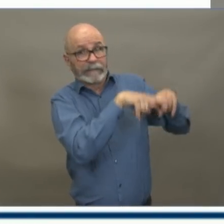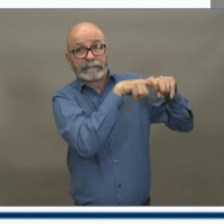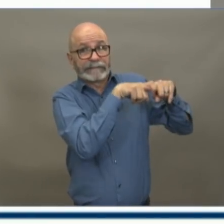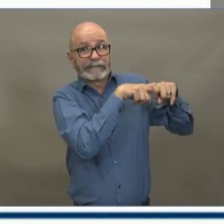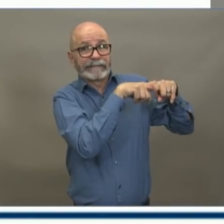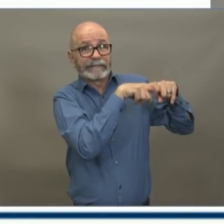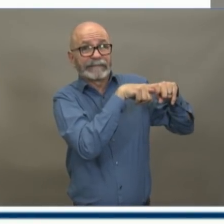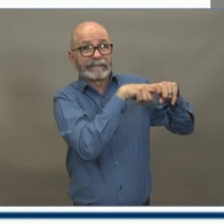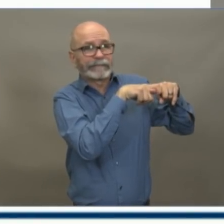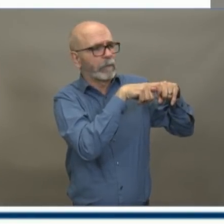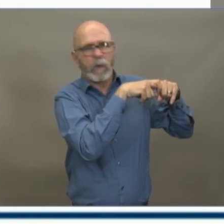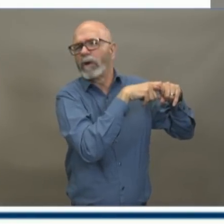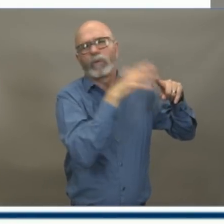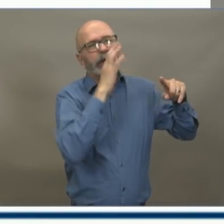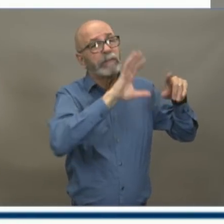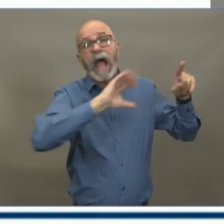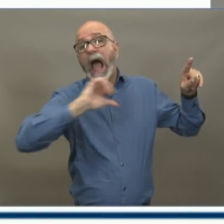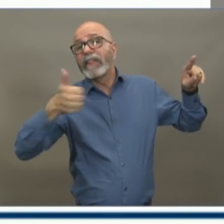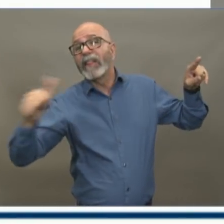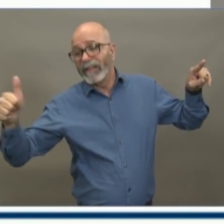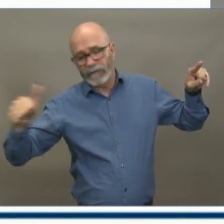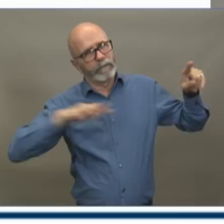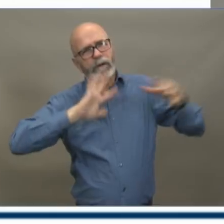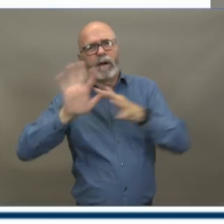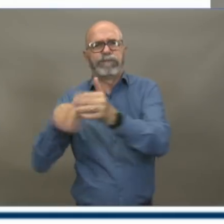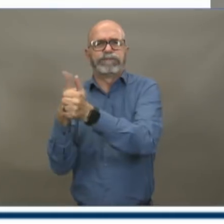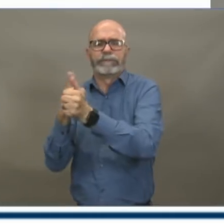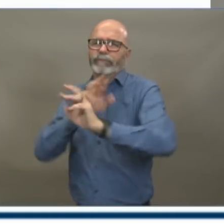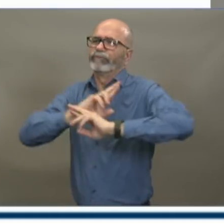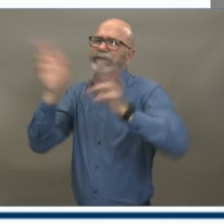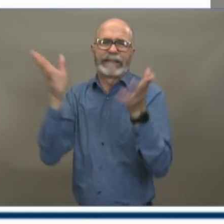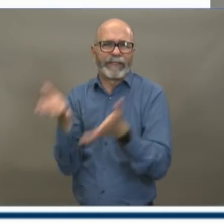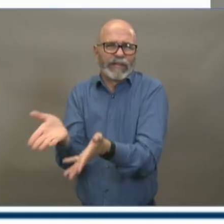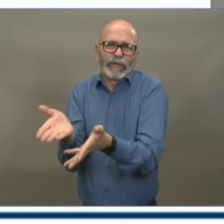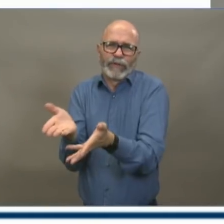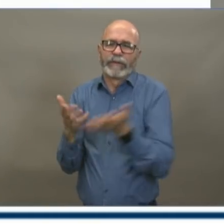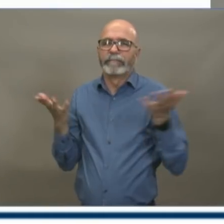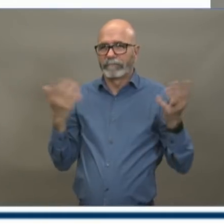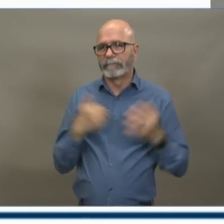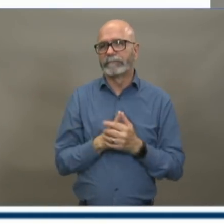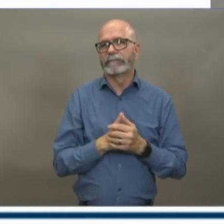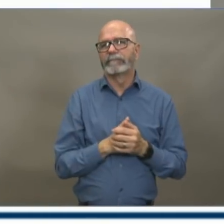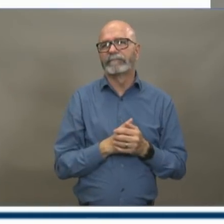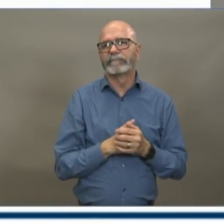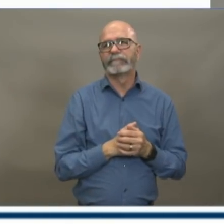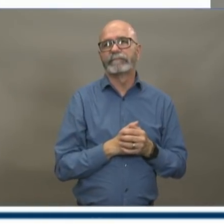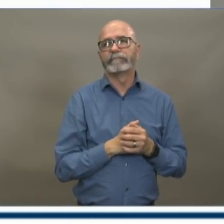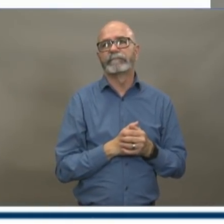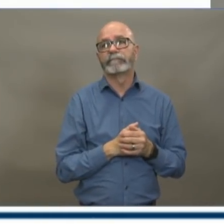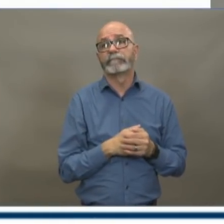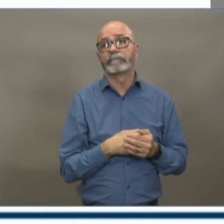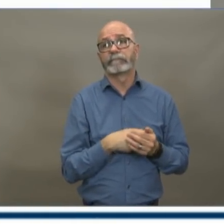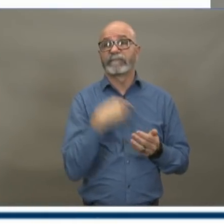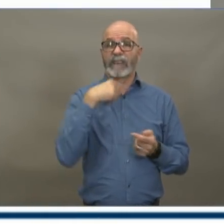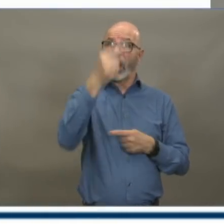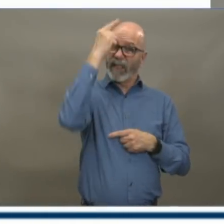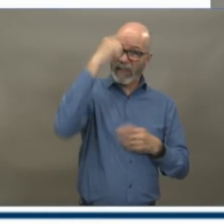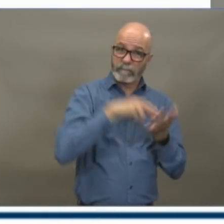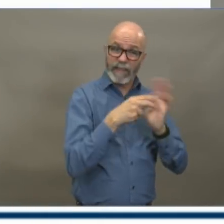March. But that has not yet been finalized. We are committed